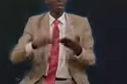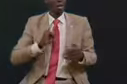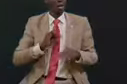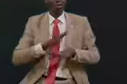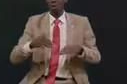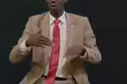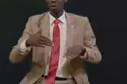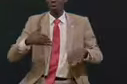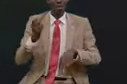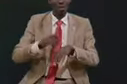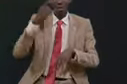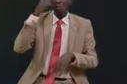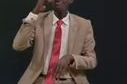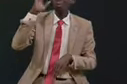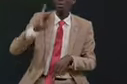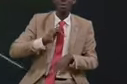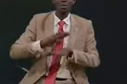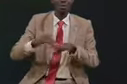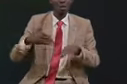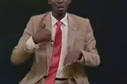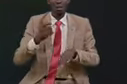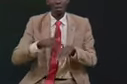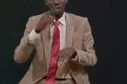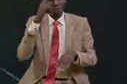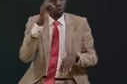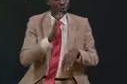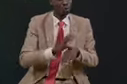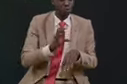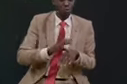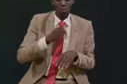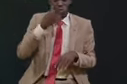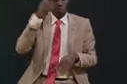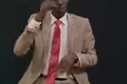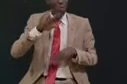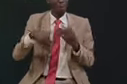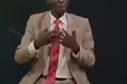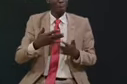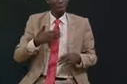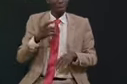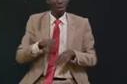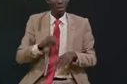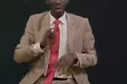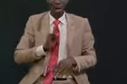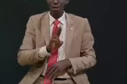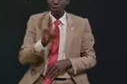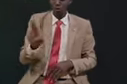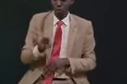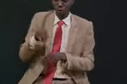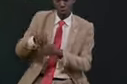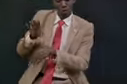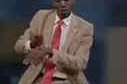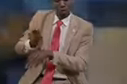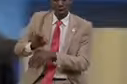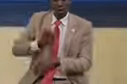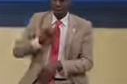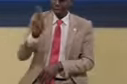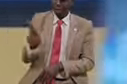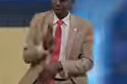church, because all that time I will spend in the church, I need to read,